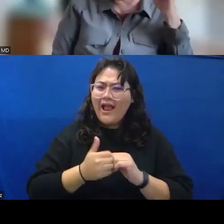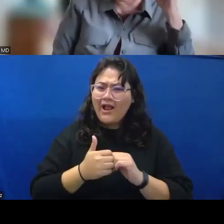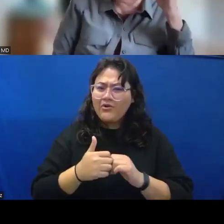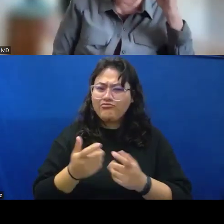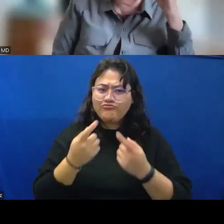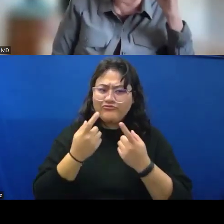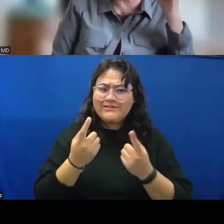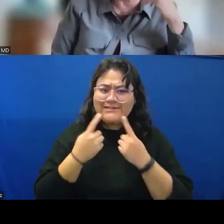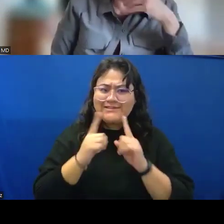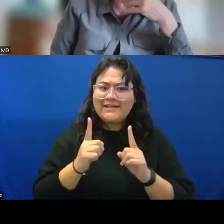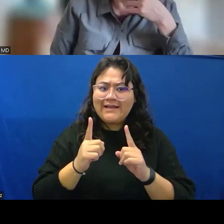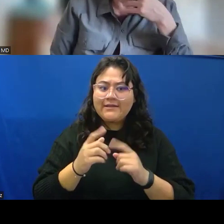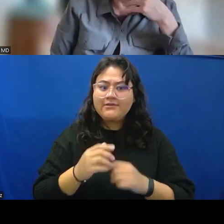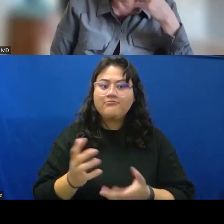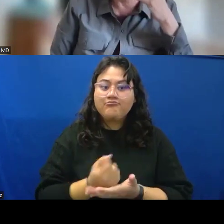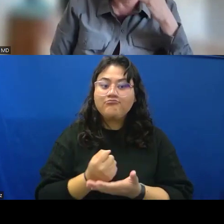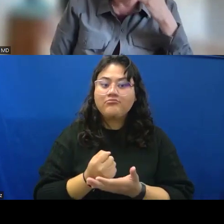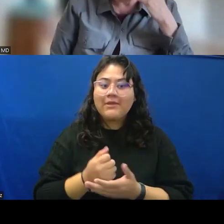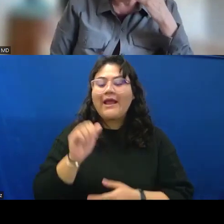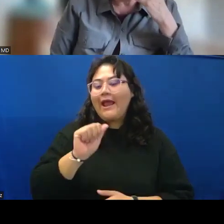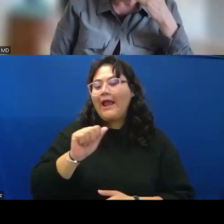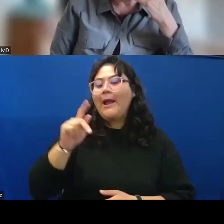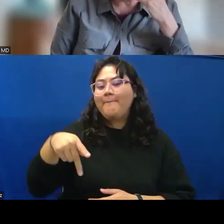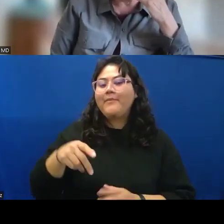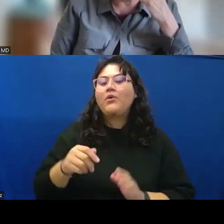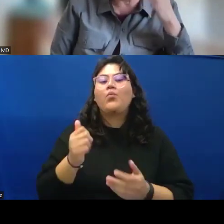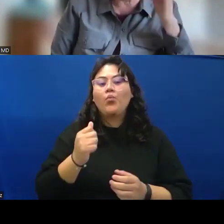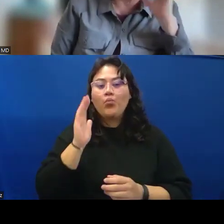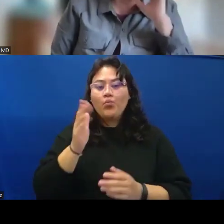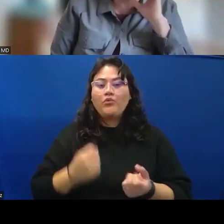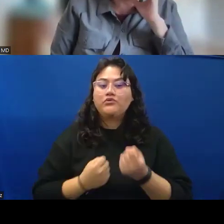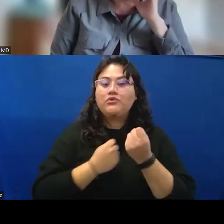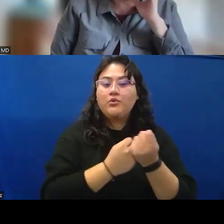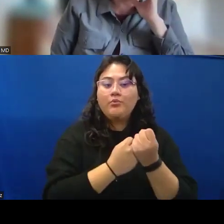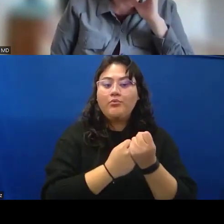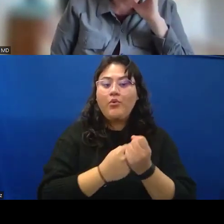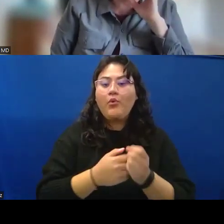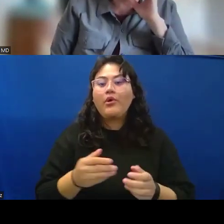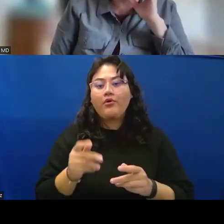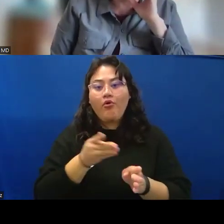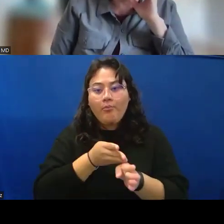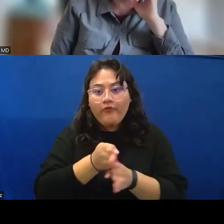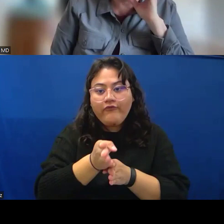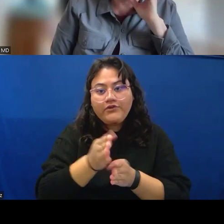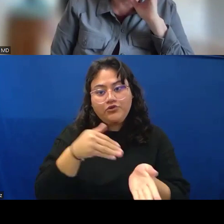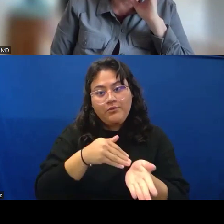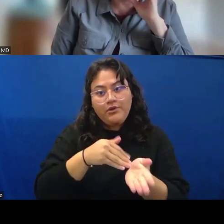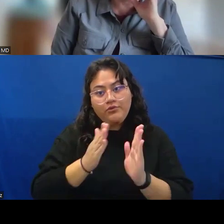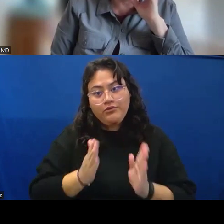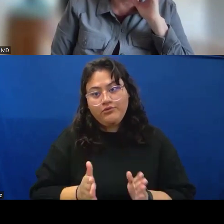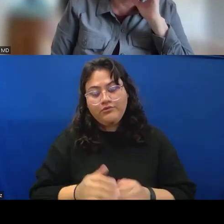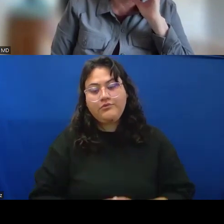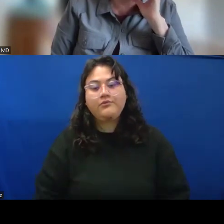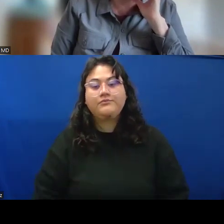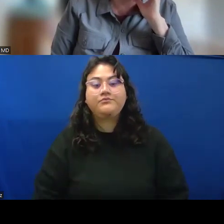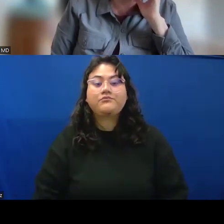of 67,000 pediatricians. And that's why the policy is so important, because it reaches